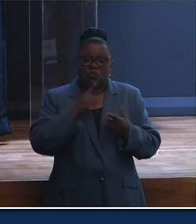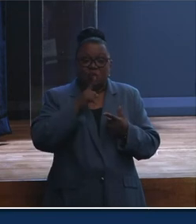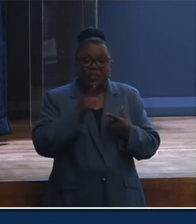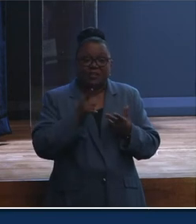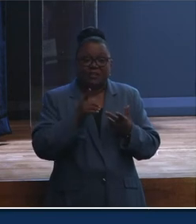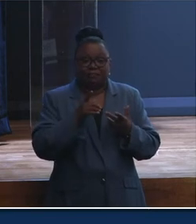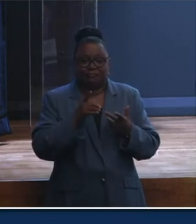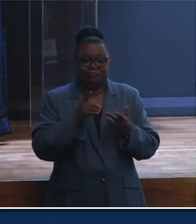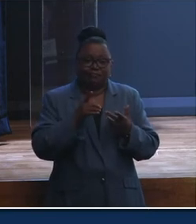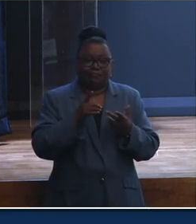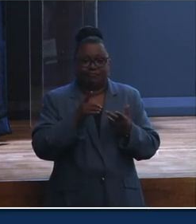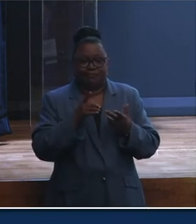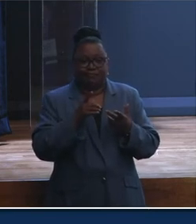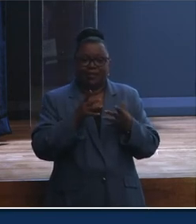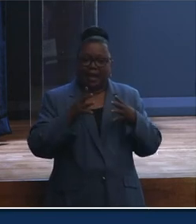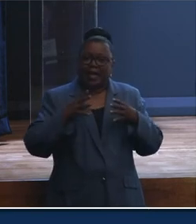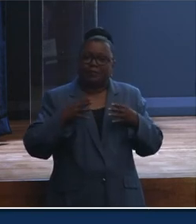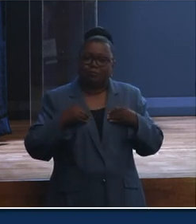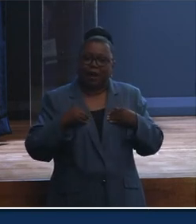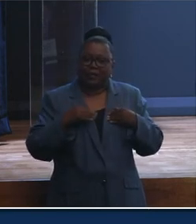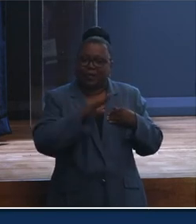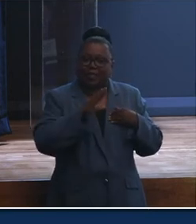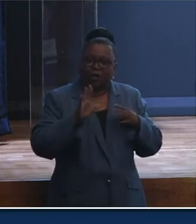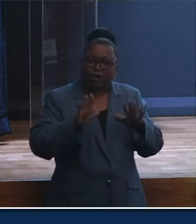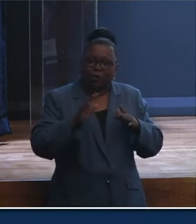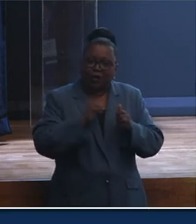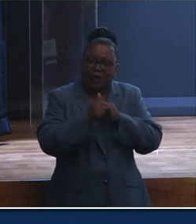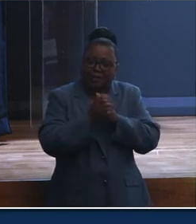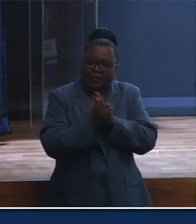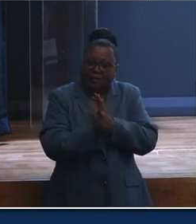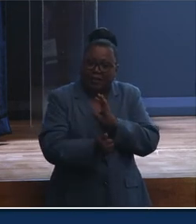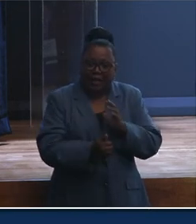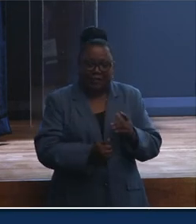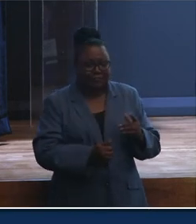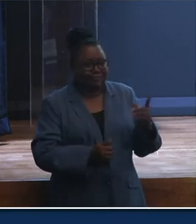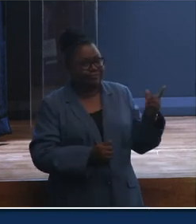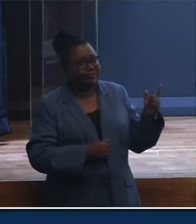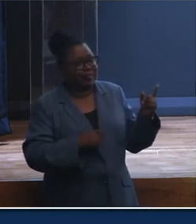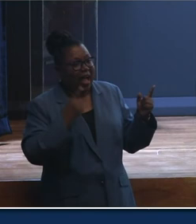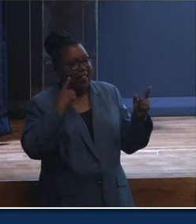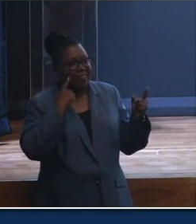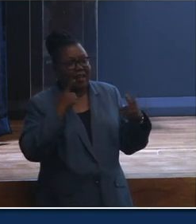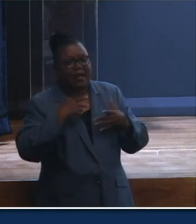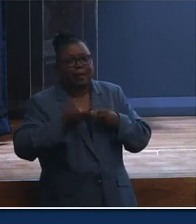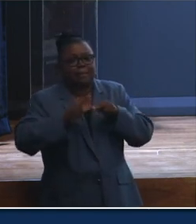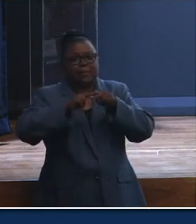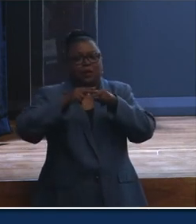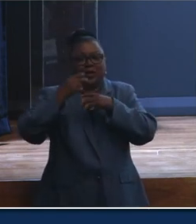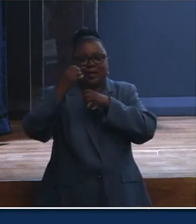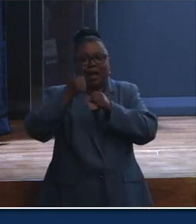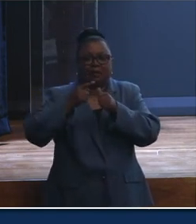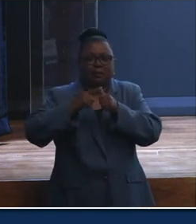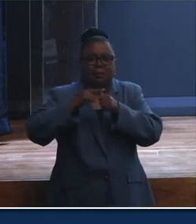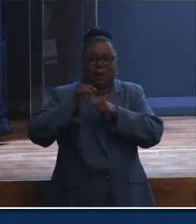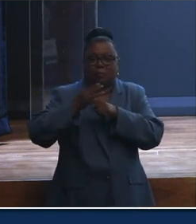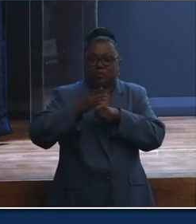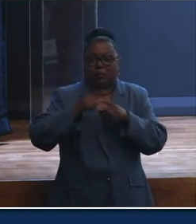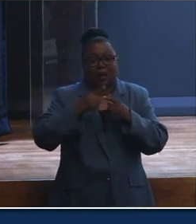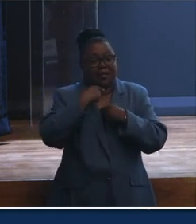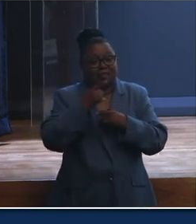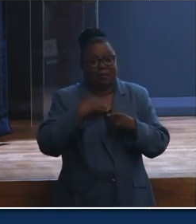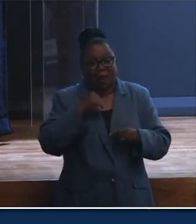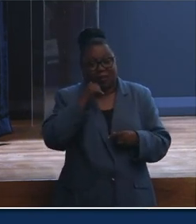be embrace their incredible athletic talent? I think building confidence is my primary job, but I